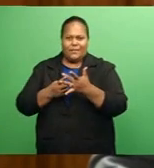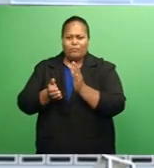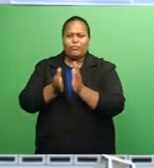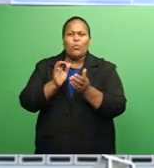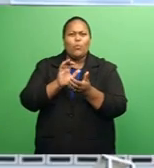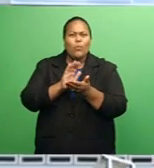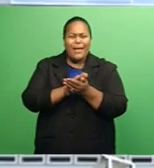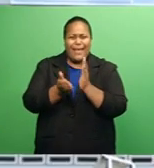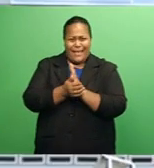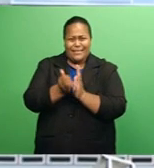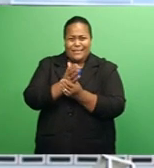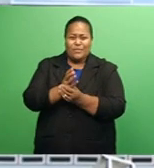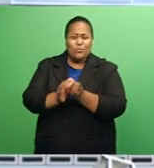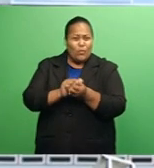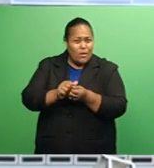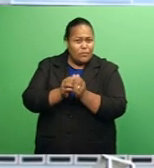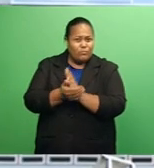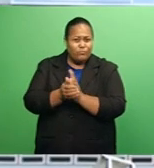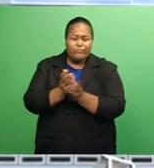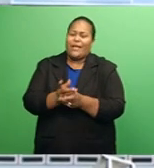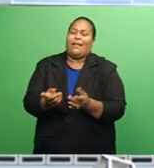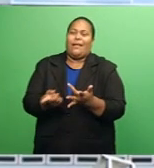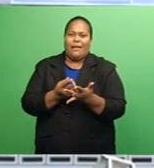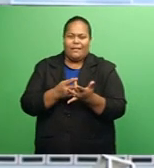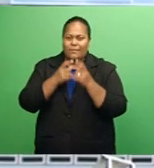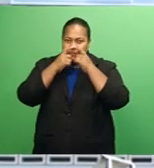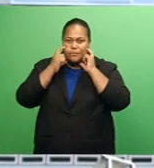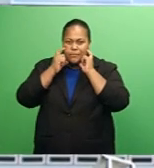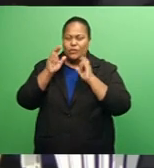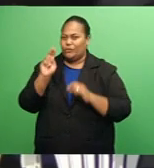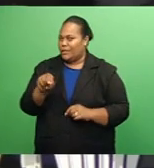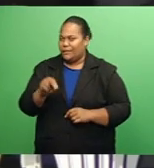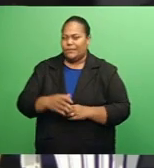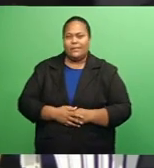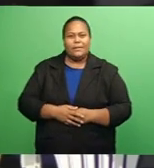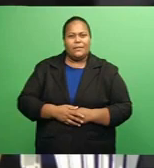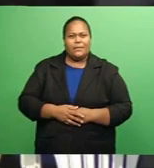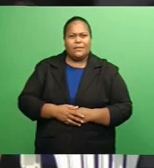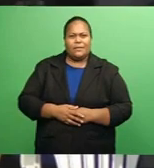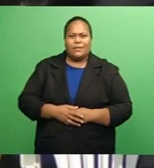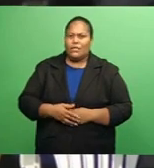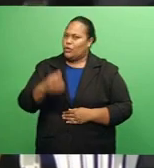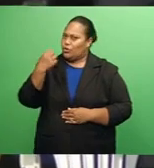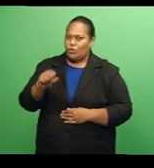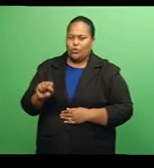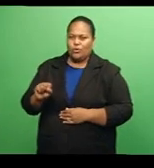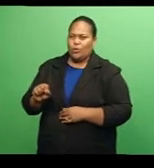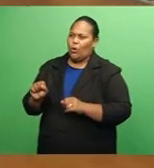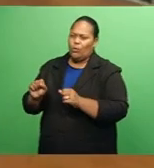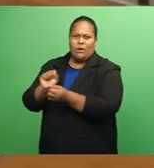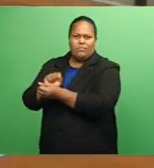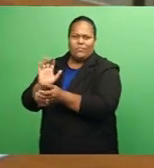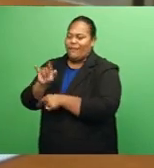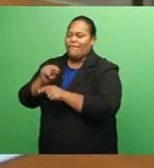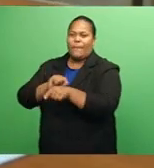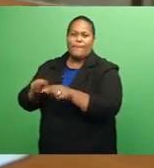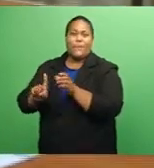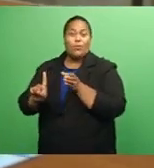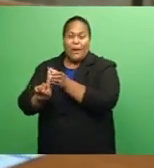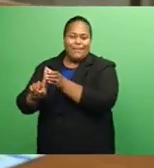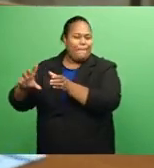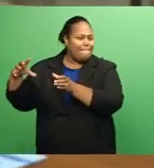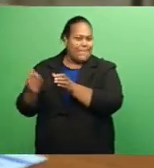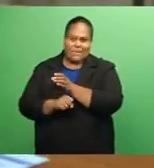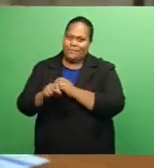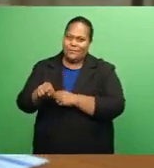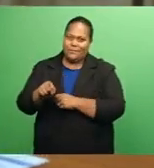mechanism. Dr. Fong also stresses there will be no exemptions from quarantine for any person. No, there won't be